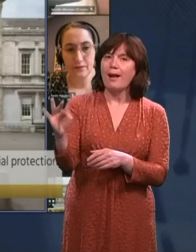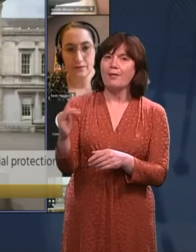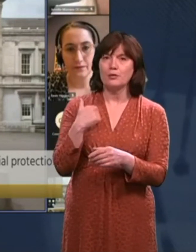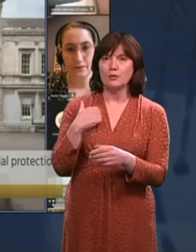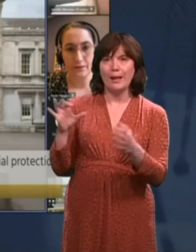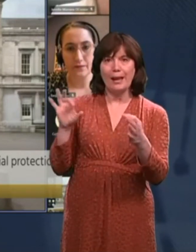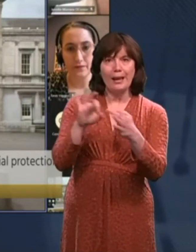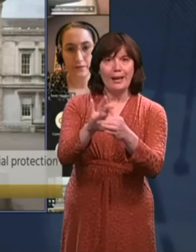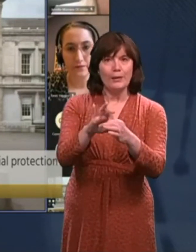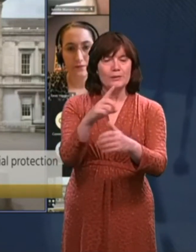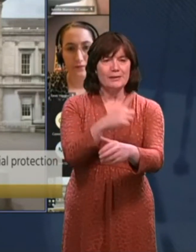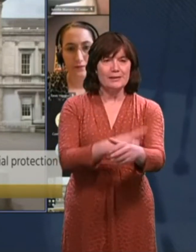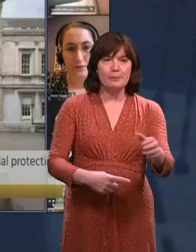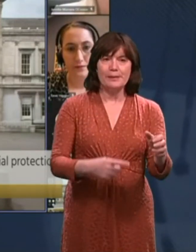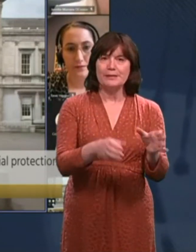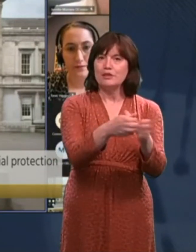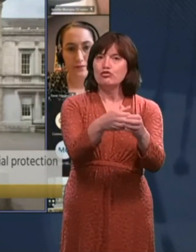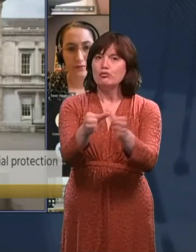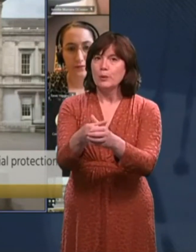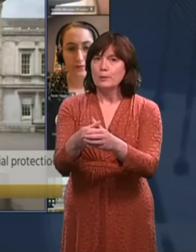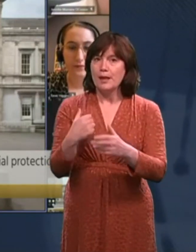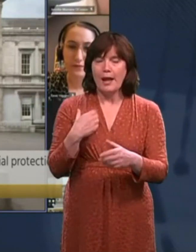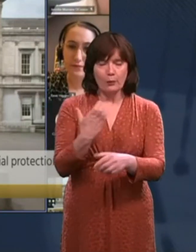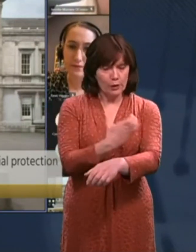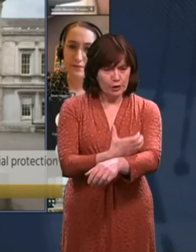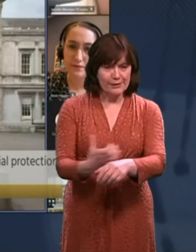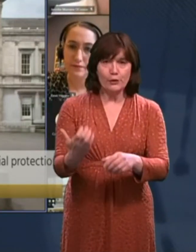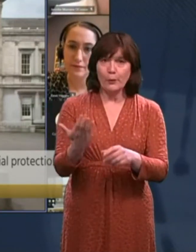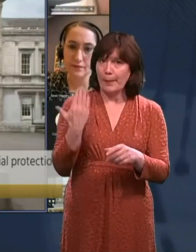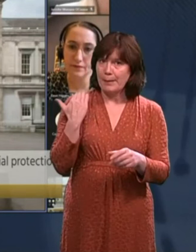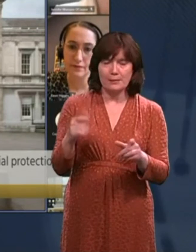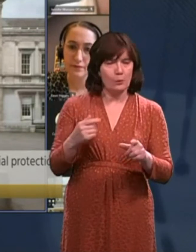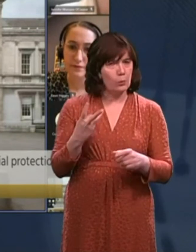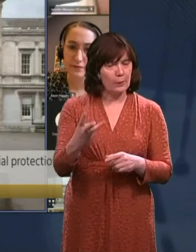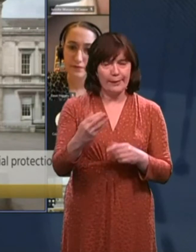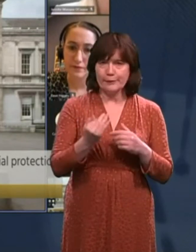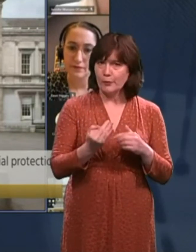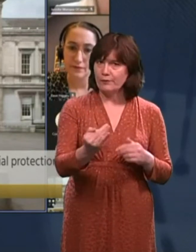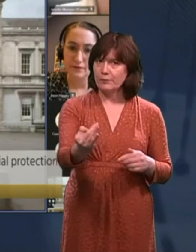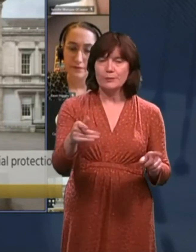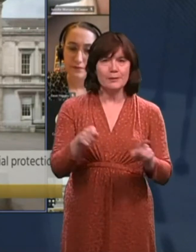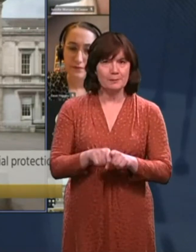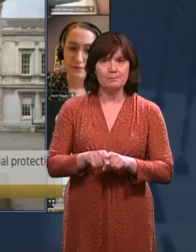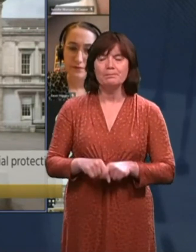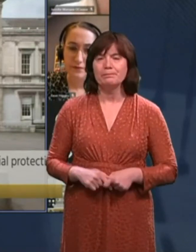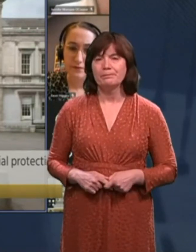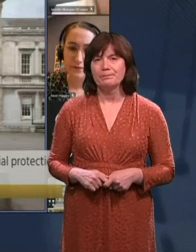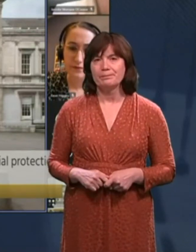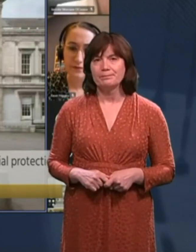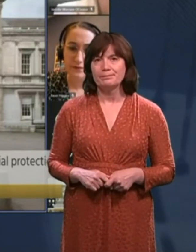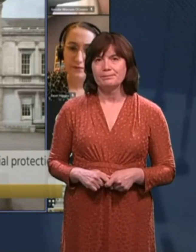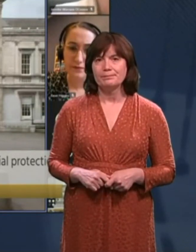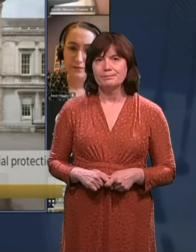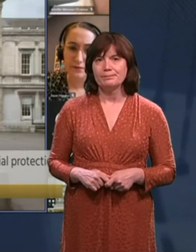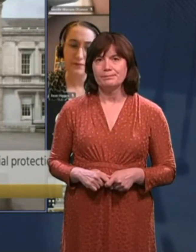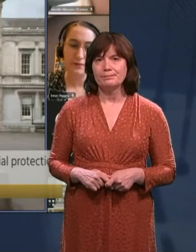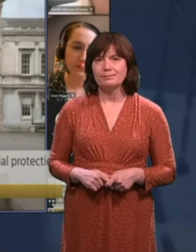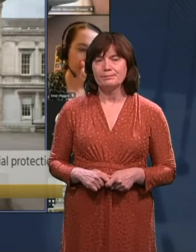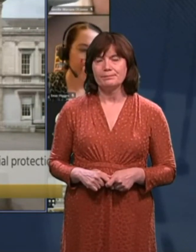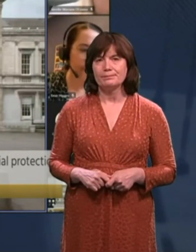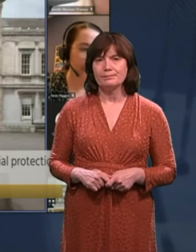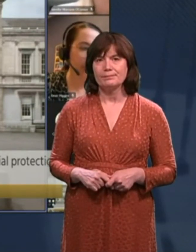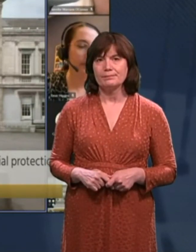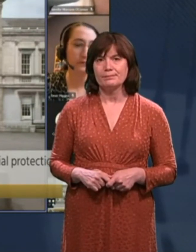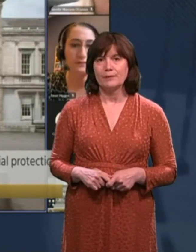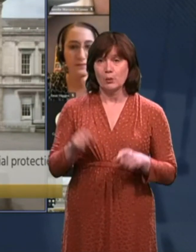sector, which I have done in the past, and I'll continue to do in the future. So I think, Deputy, you have, to